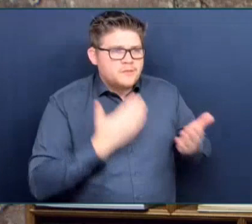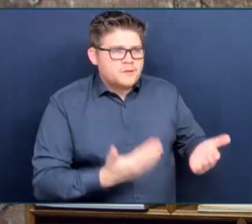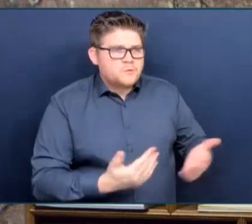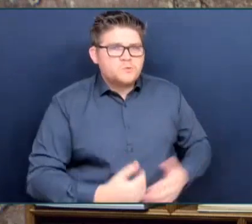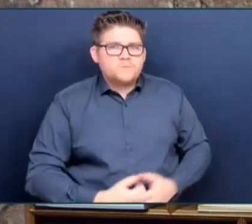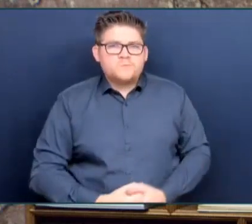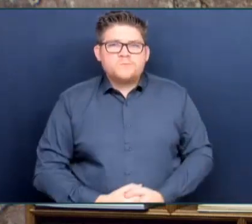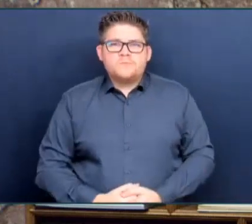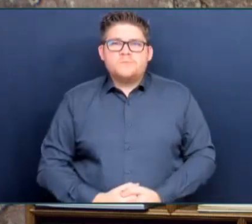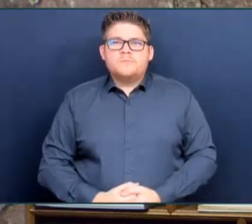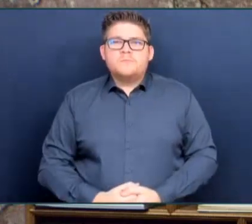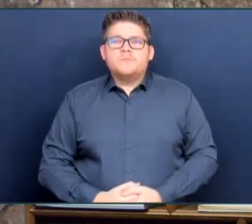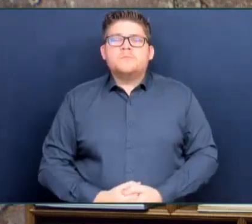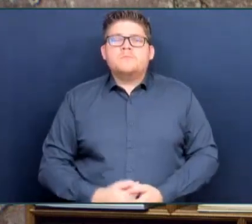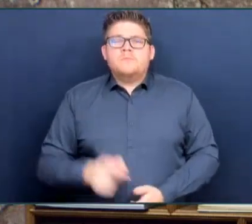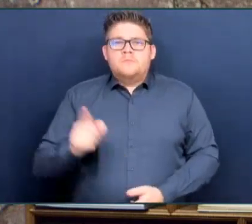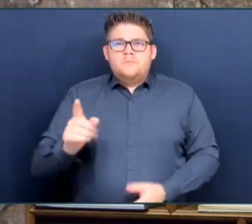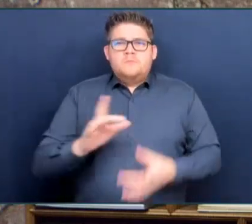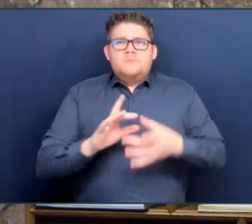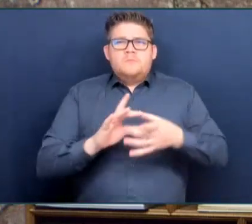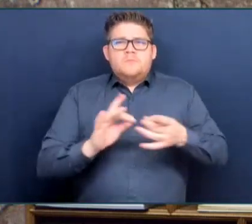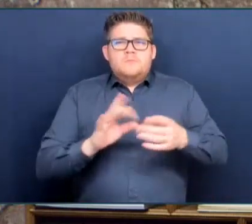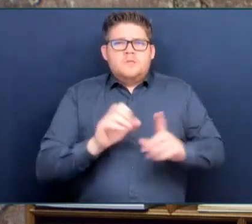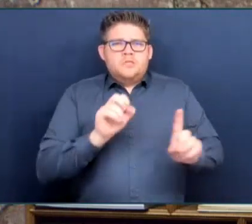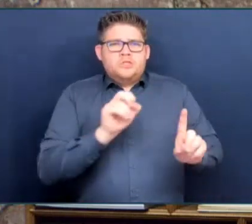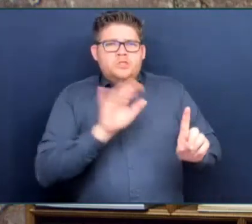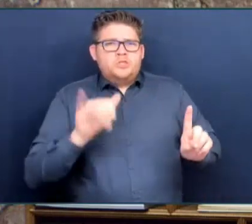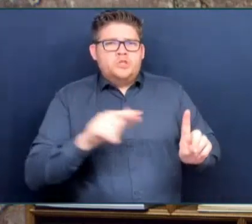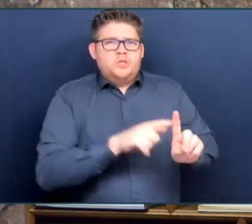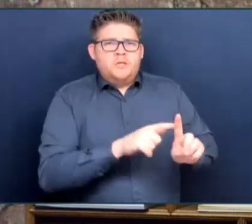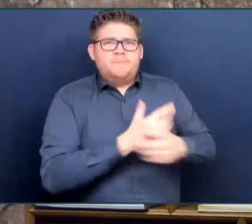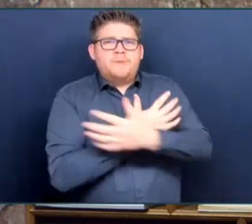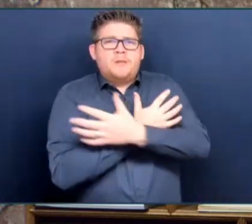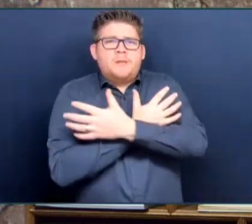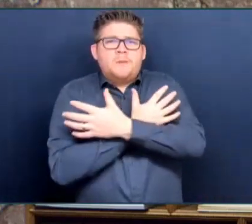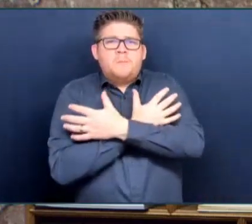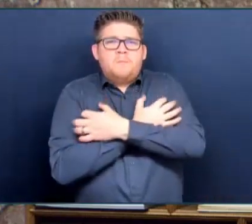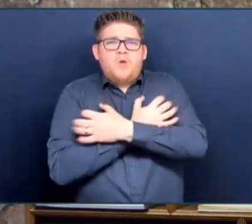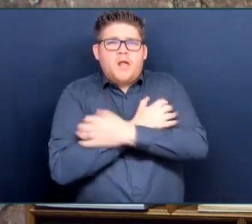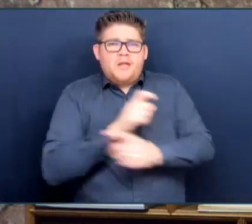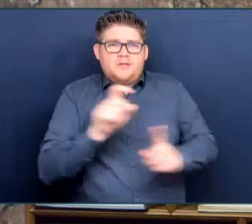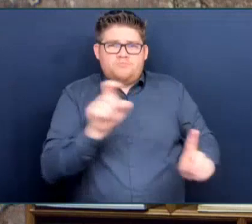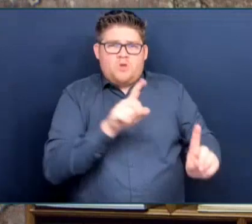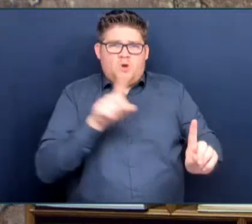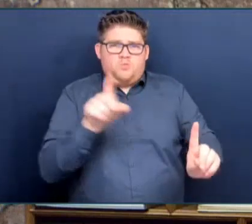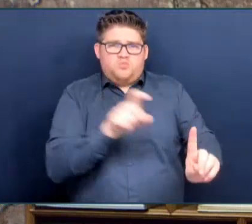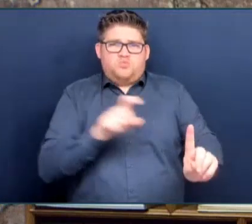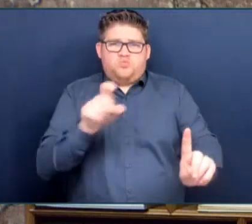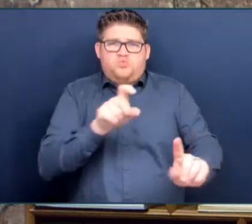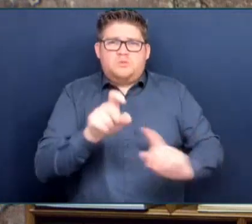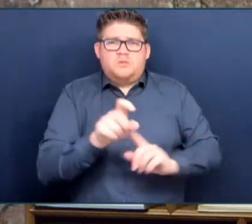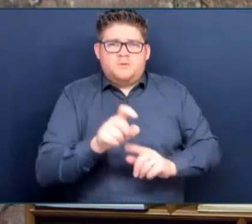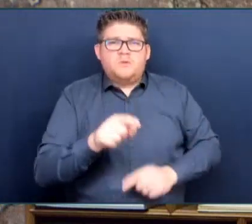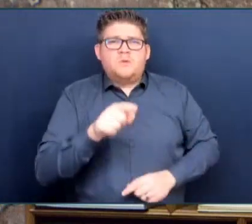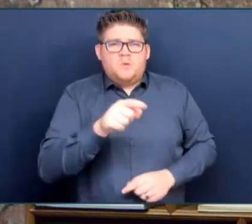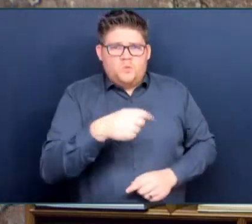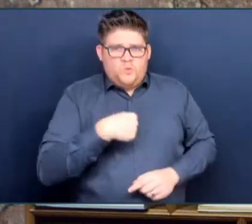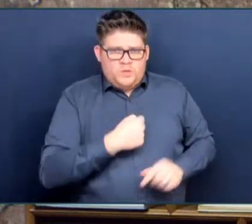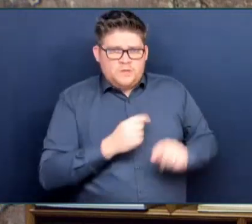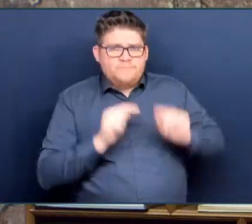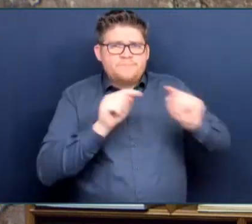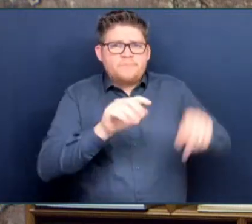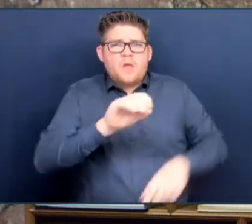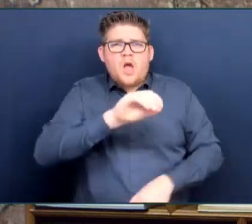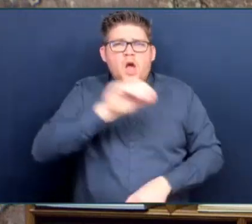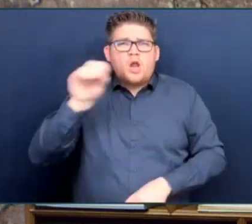issue of bear spray is one that we were well aware of. That's why when we went to Ottawa, we worked with Manitoba to get that changed so that people